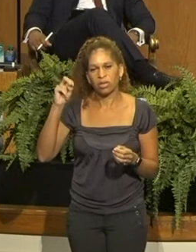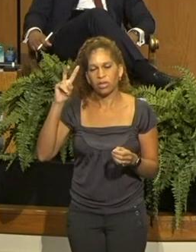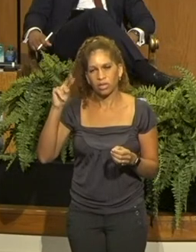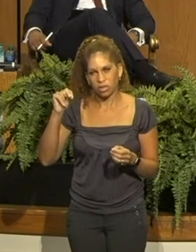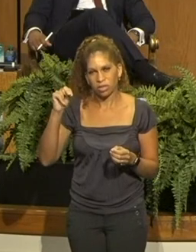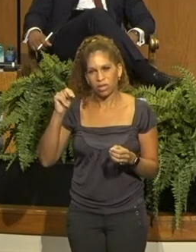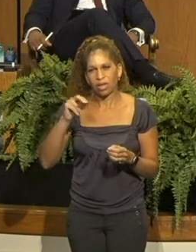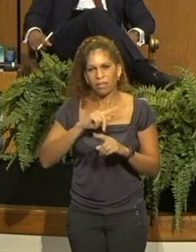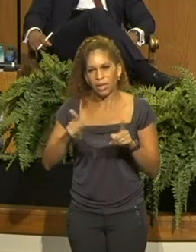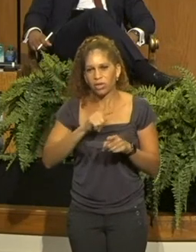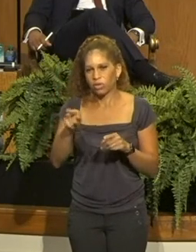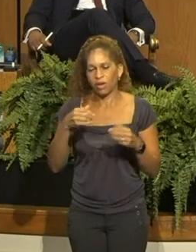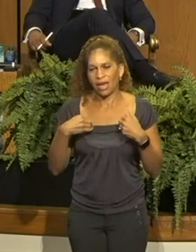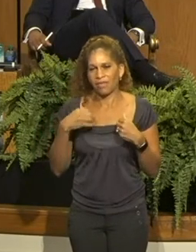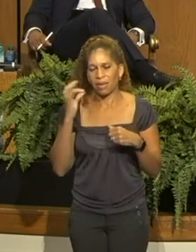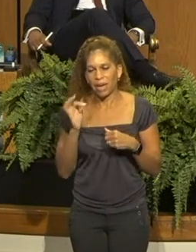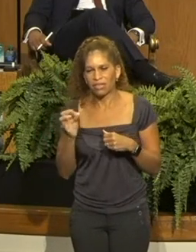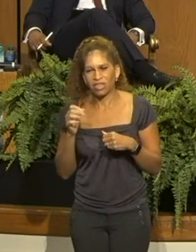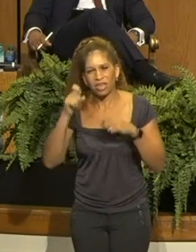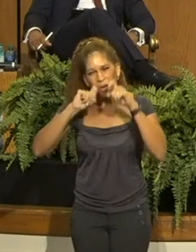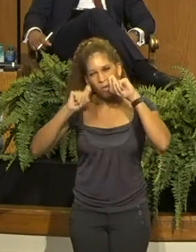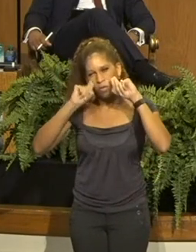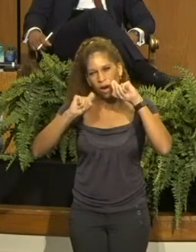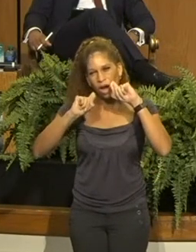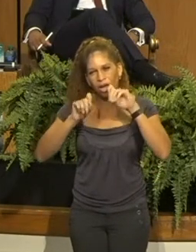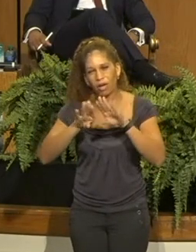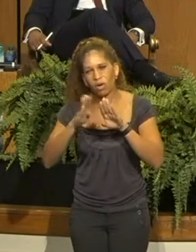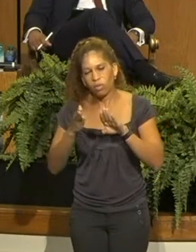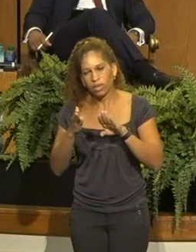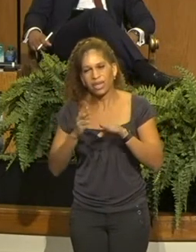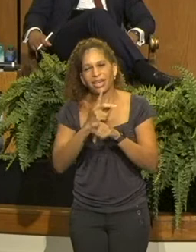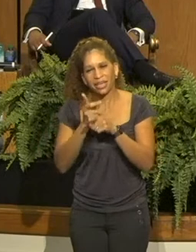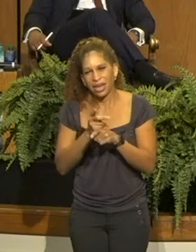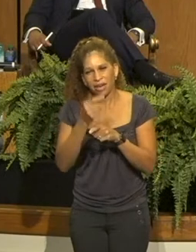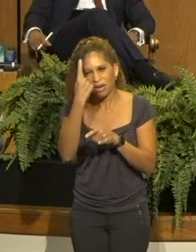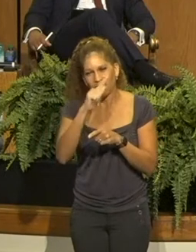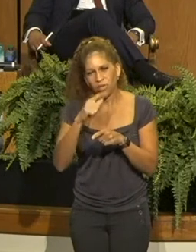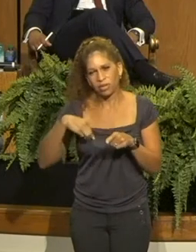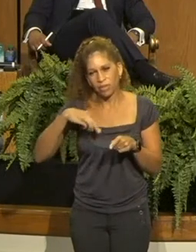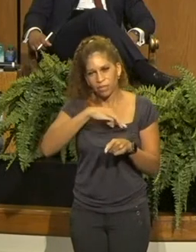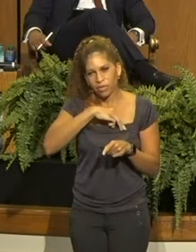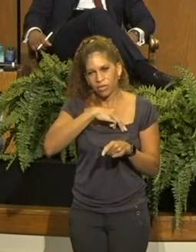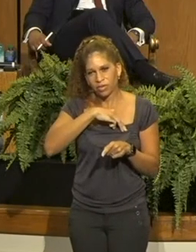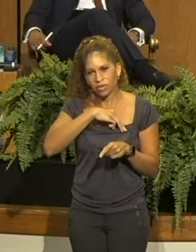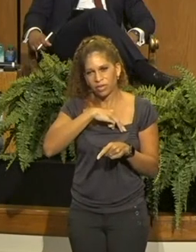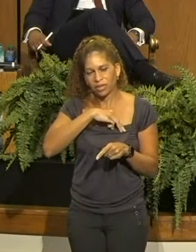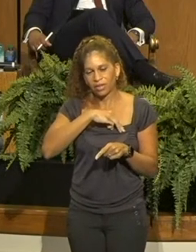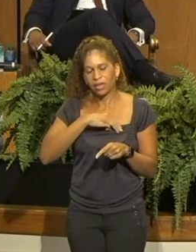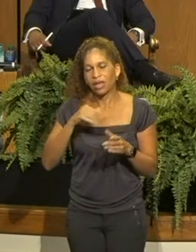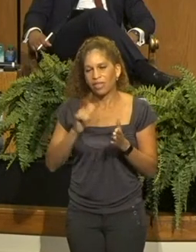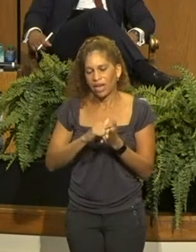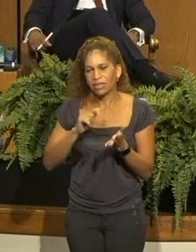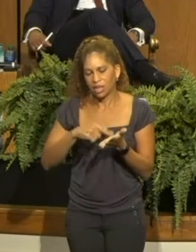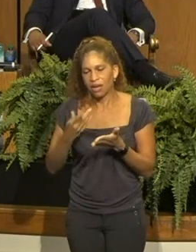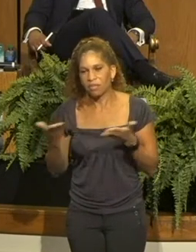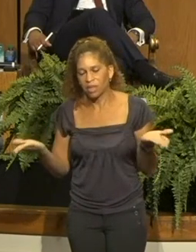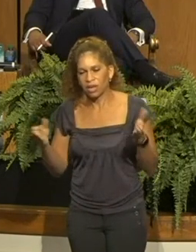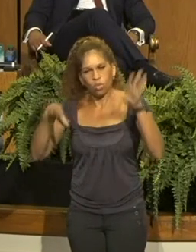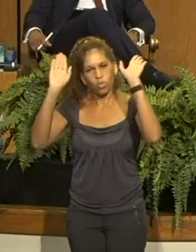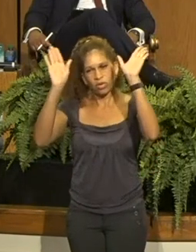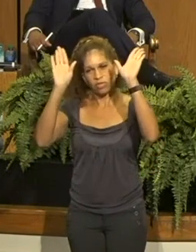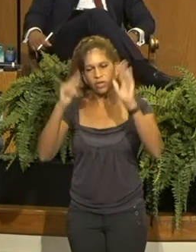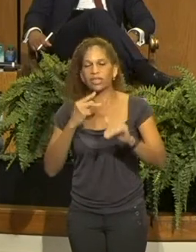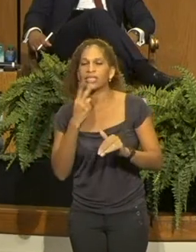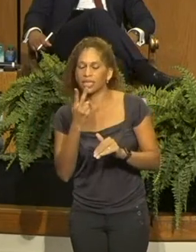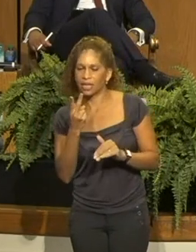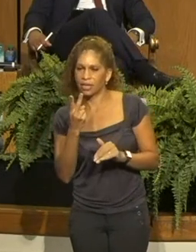openly and care for the sheep and the members, that's something marvelous to